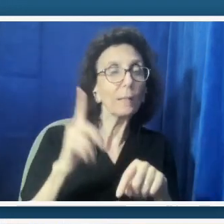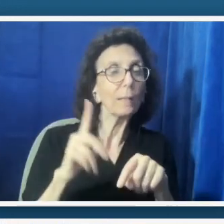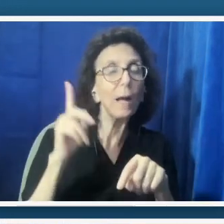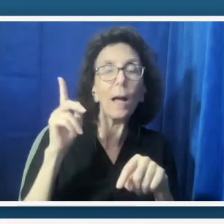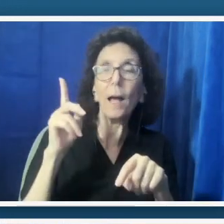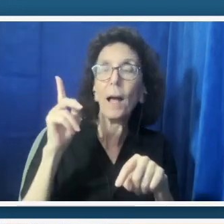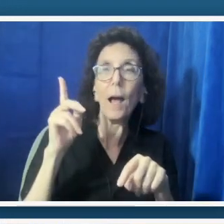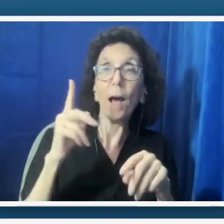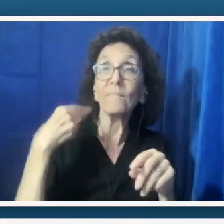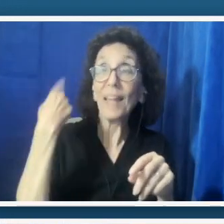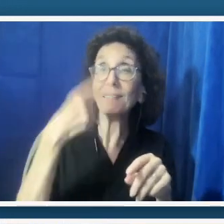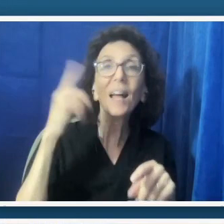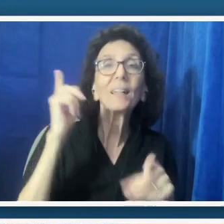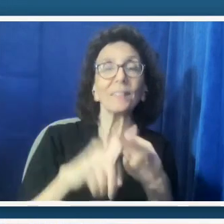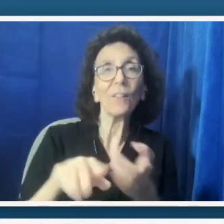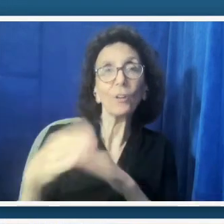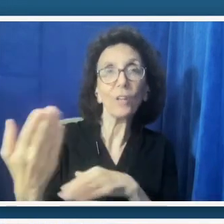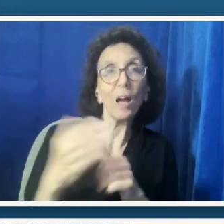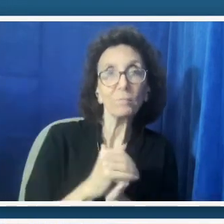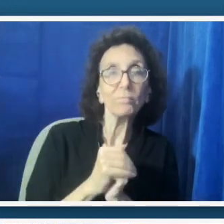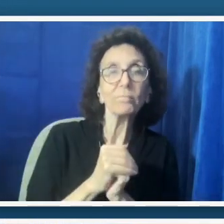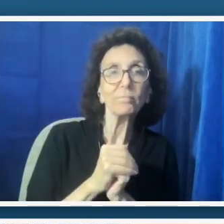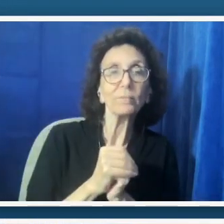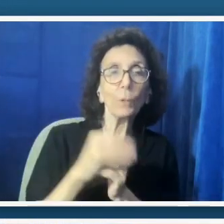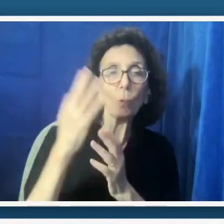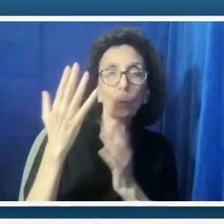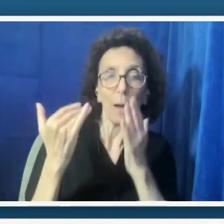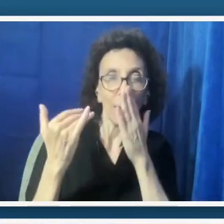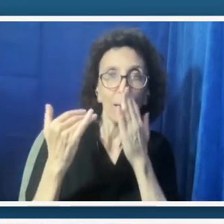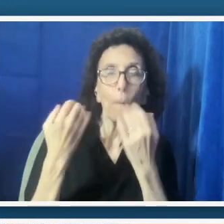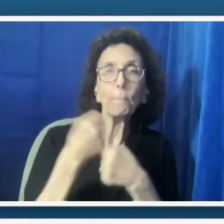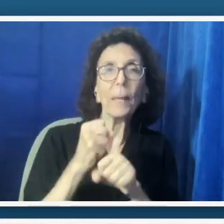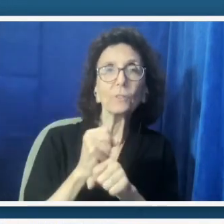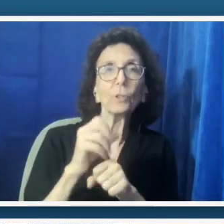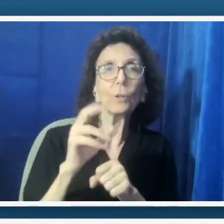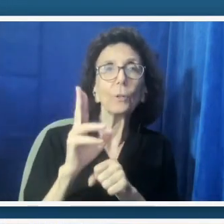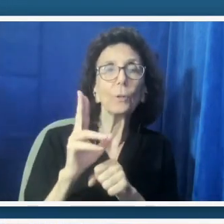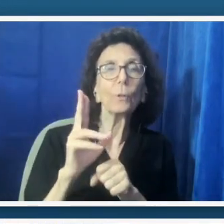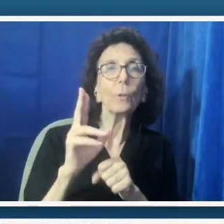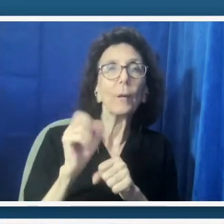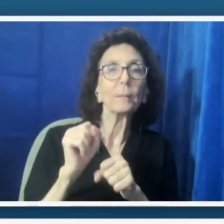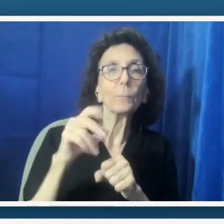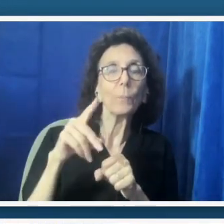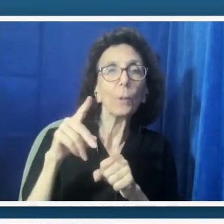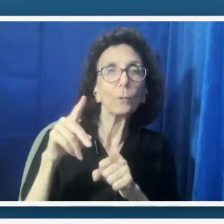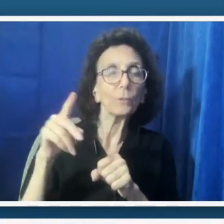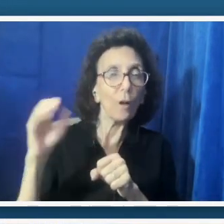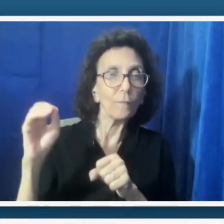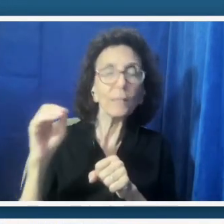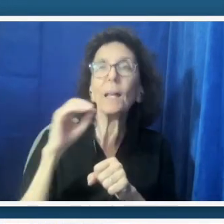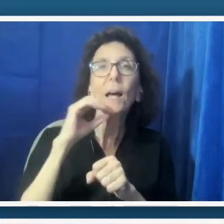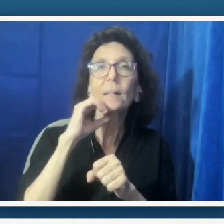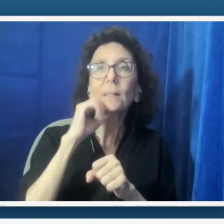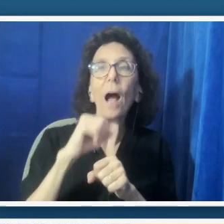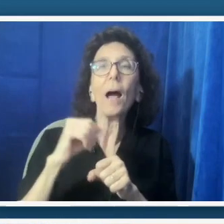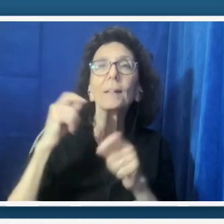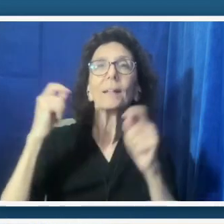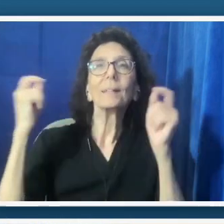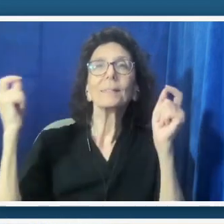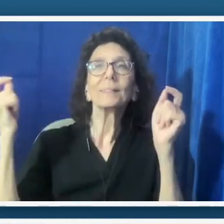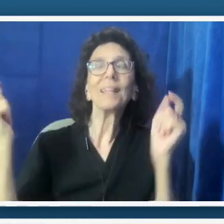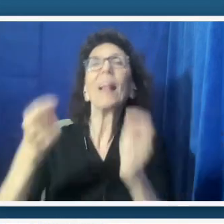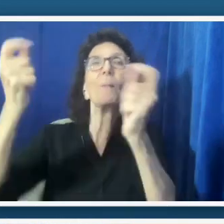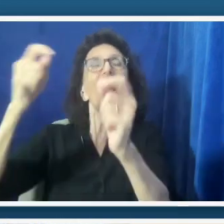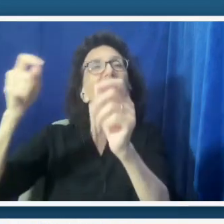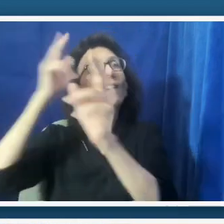after their death. And honestly, that's partially designed to ensure the Postal Service doesn't celebrate someone and their achievements before we have a comprehensive understanding of who they